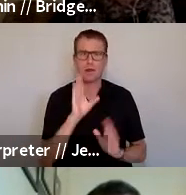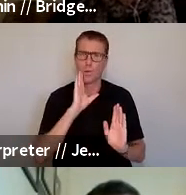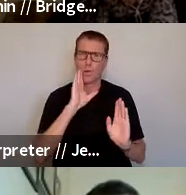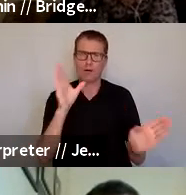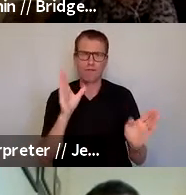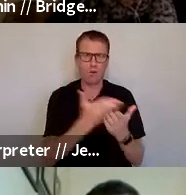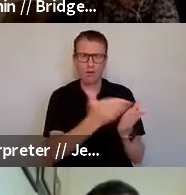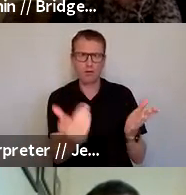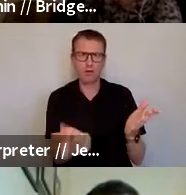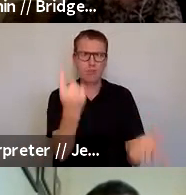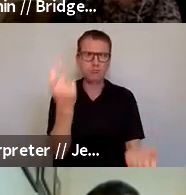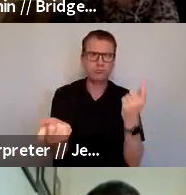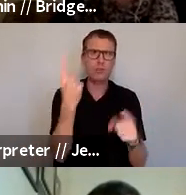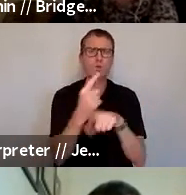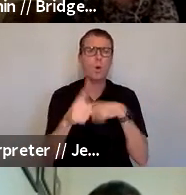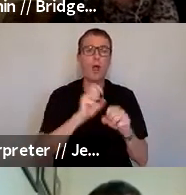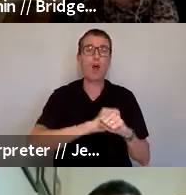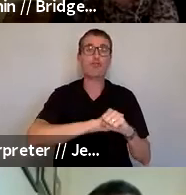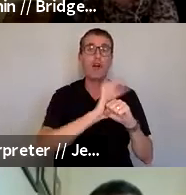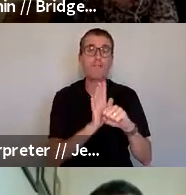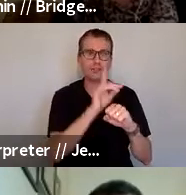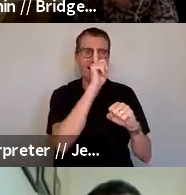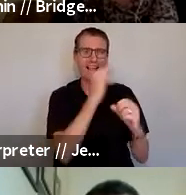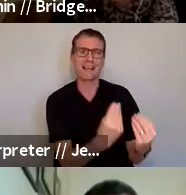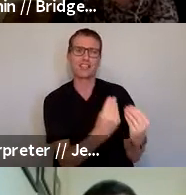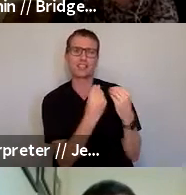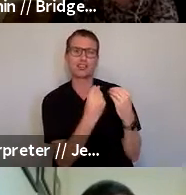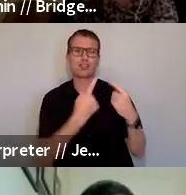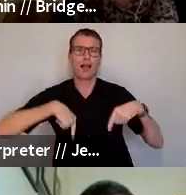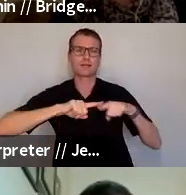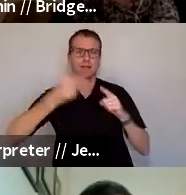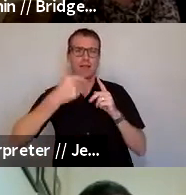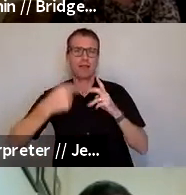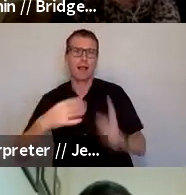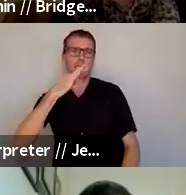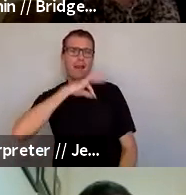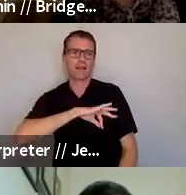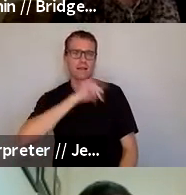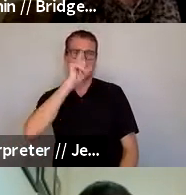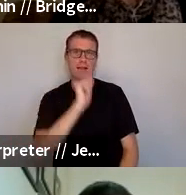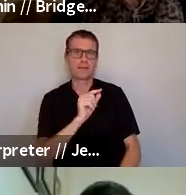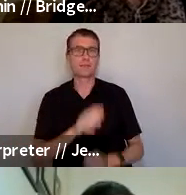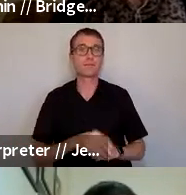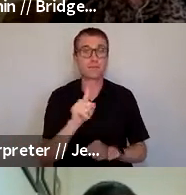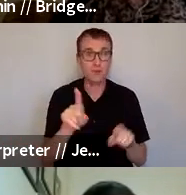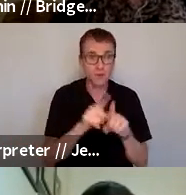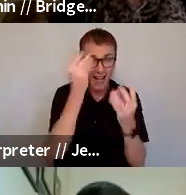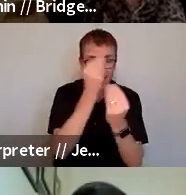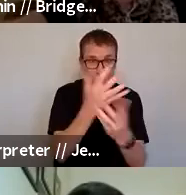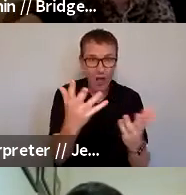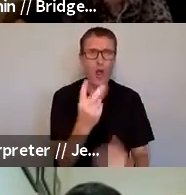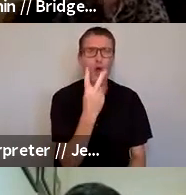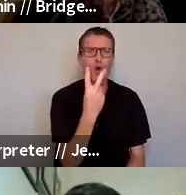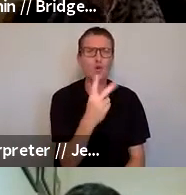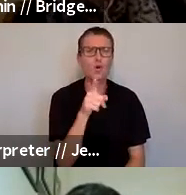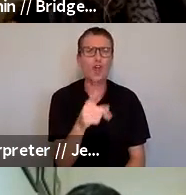things that can come from this time. Richard, you had your hand up. And I should say it's 2:30 now, which is the allotted time.